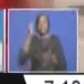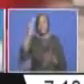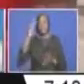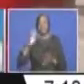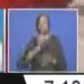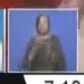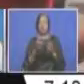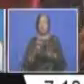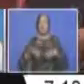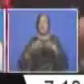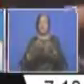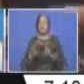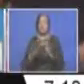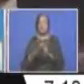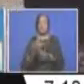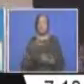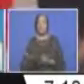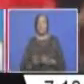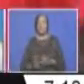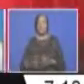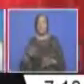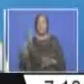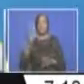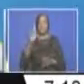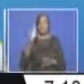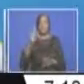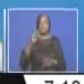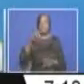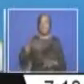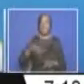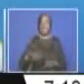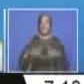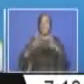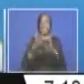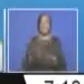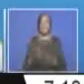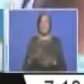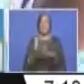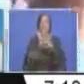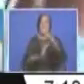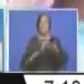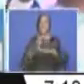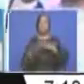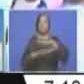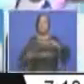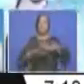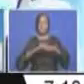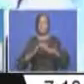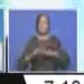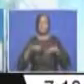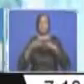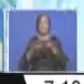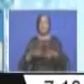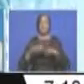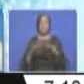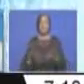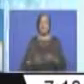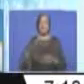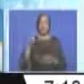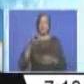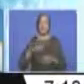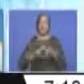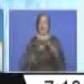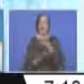everyone. Kappa Alpha Psi fraternity members lended a helping hand to the foundation by giving out backpacks and treats to the